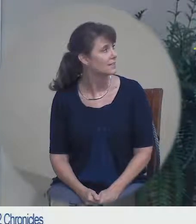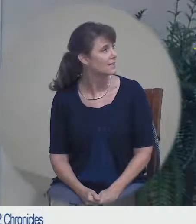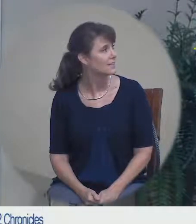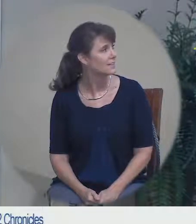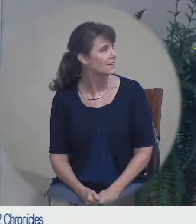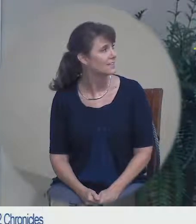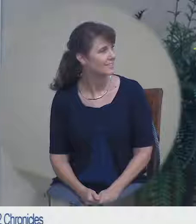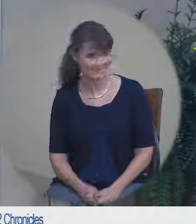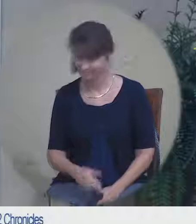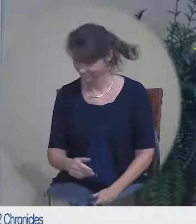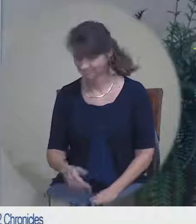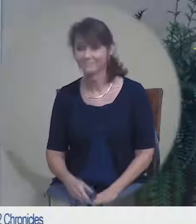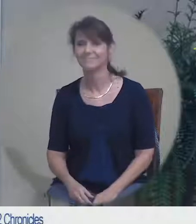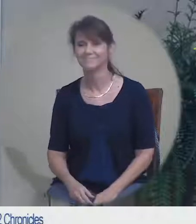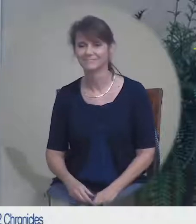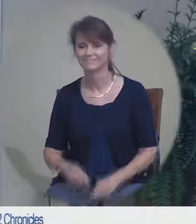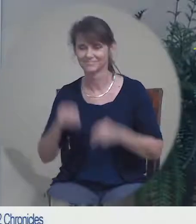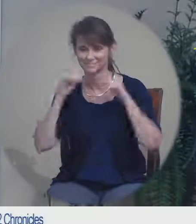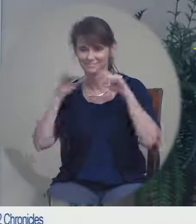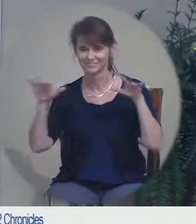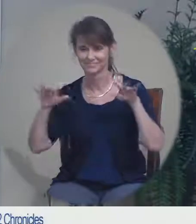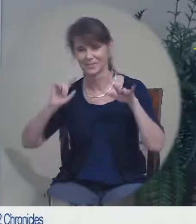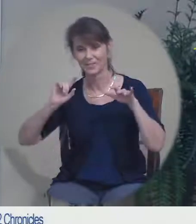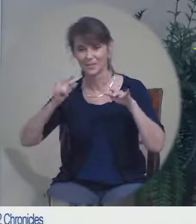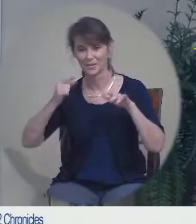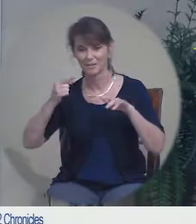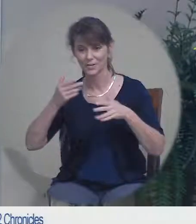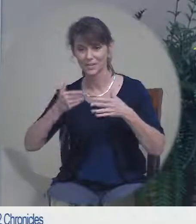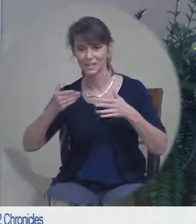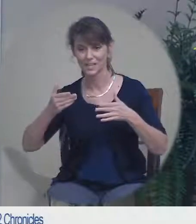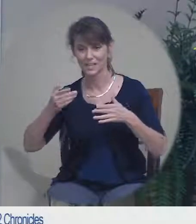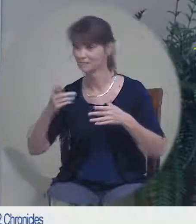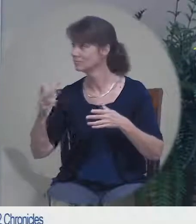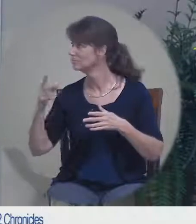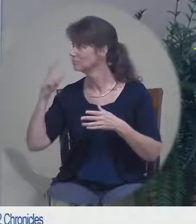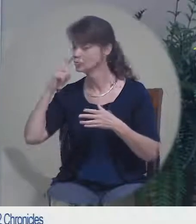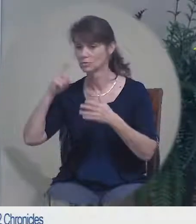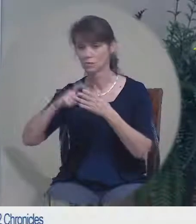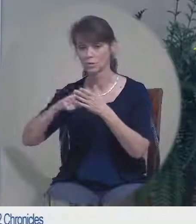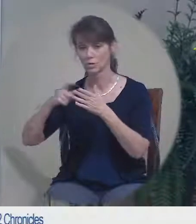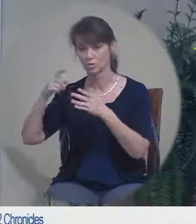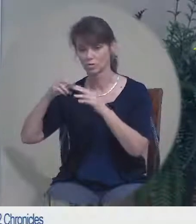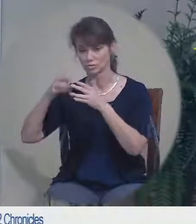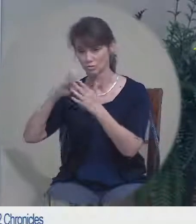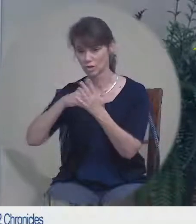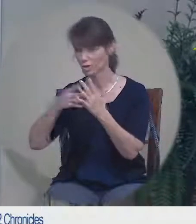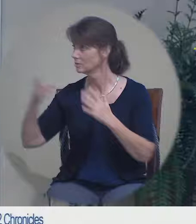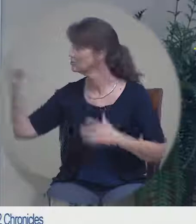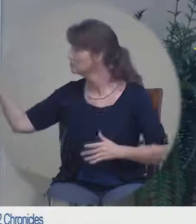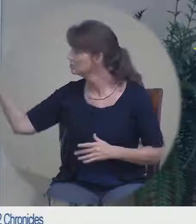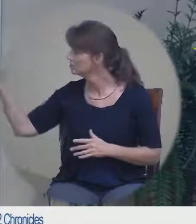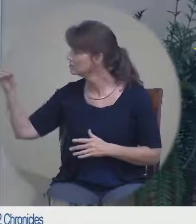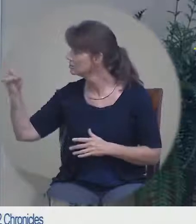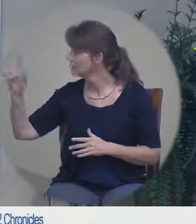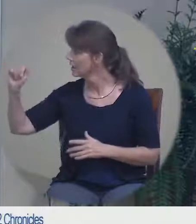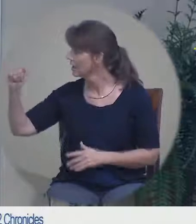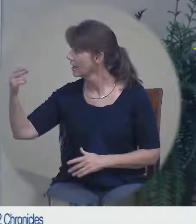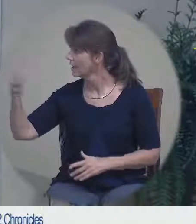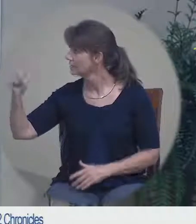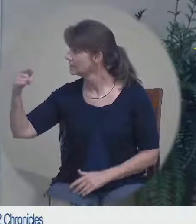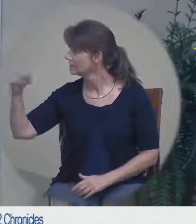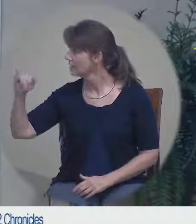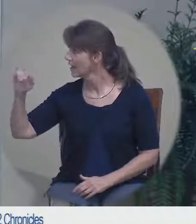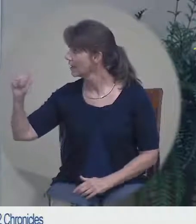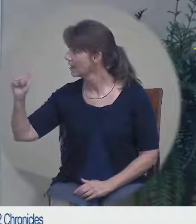And the very first thing I want us to do as we kind of look at this chart is just notice that between Ahaziah and his son Joash,